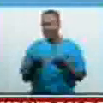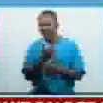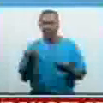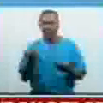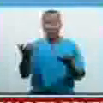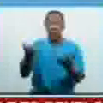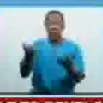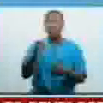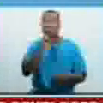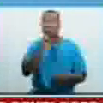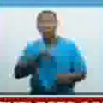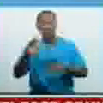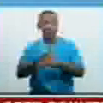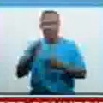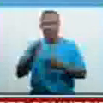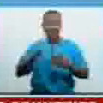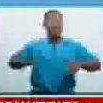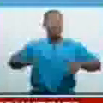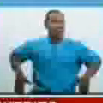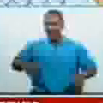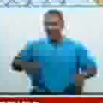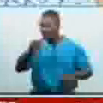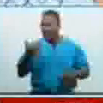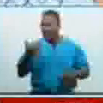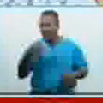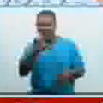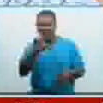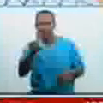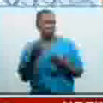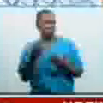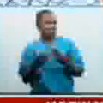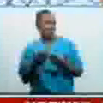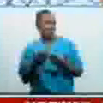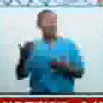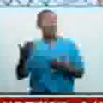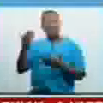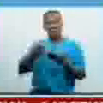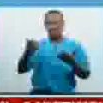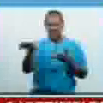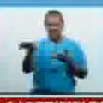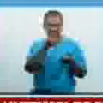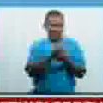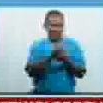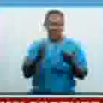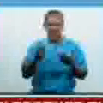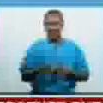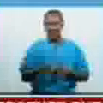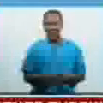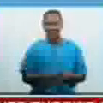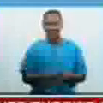longer due to the limited durability of the tapes. Some have been lost already. If Ghana had signed